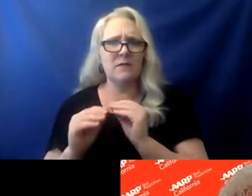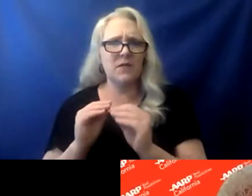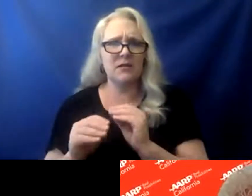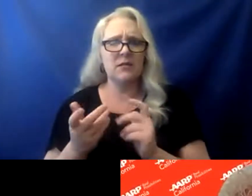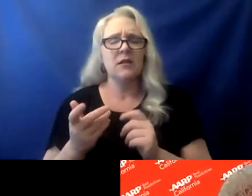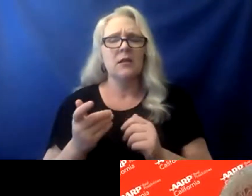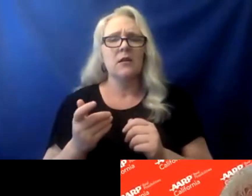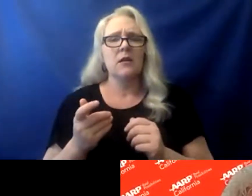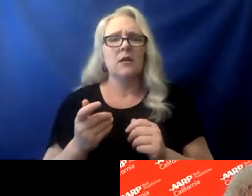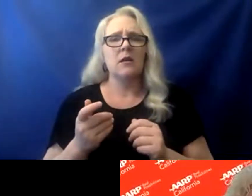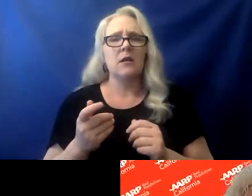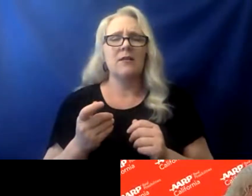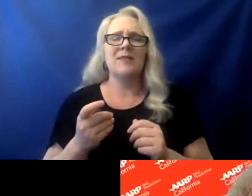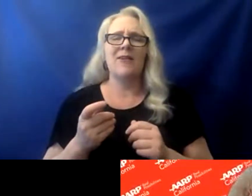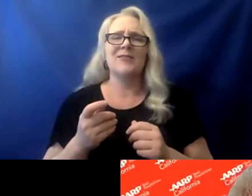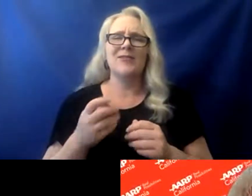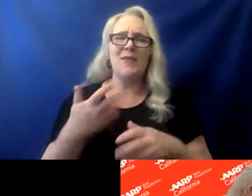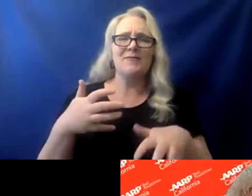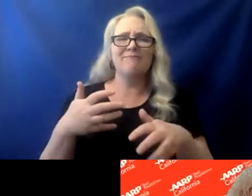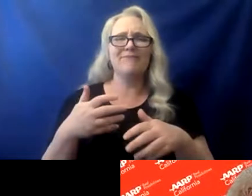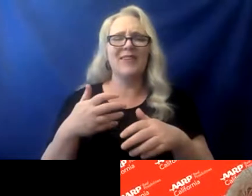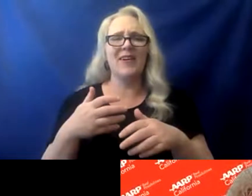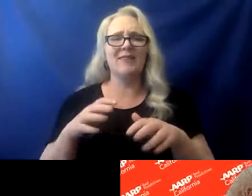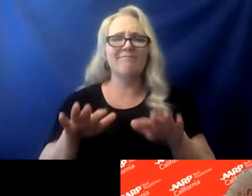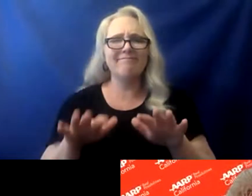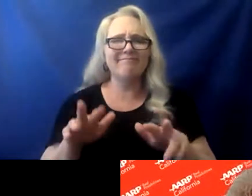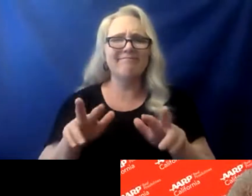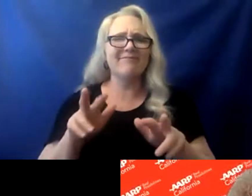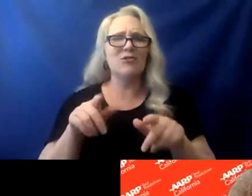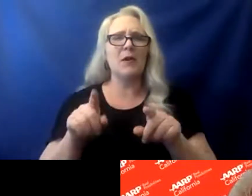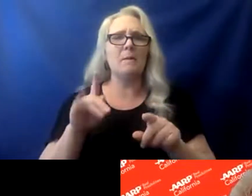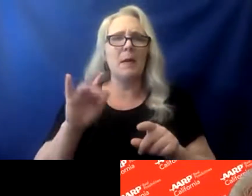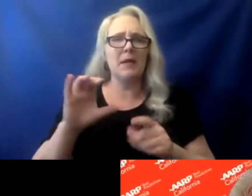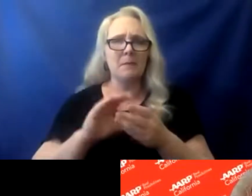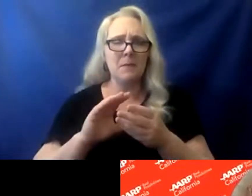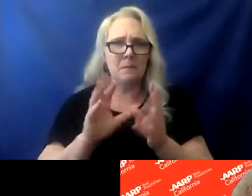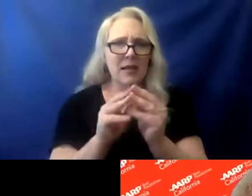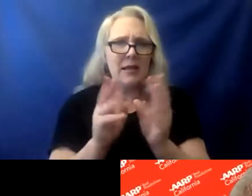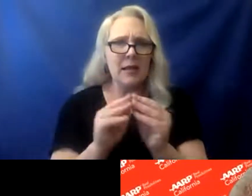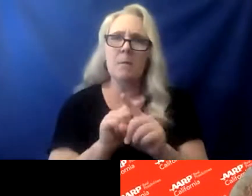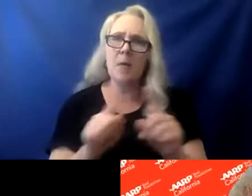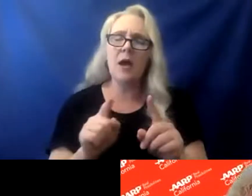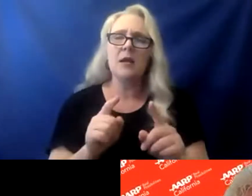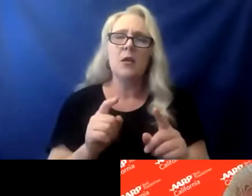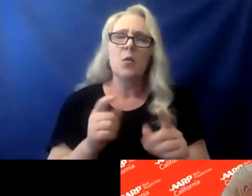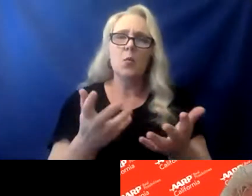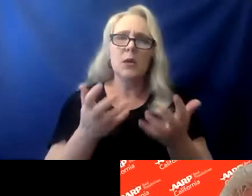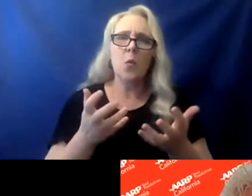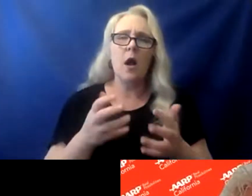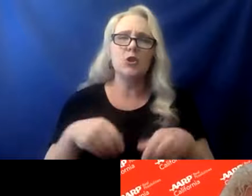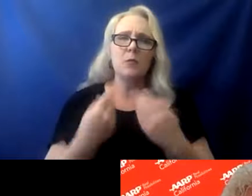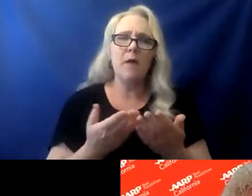thing for us to be able to deliberate on, particularly so we can provide appropriate